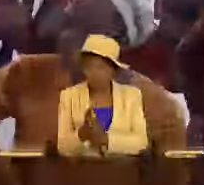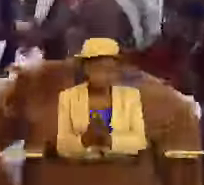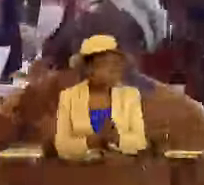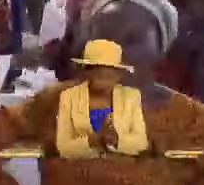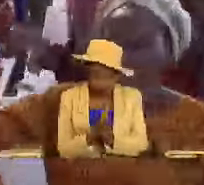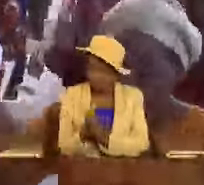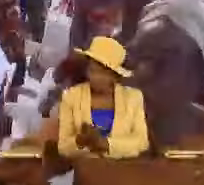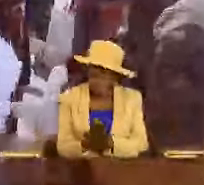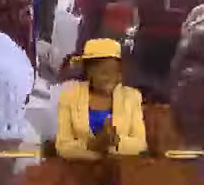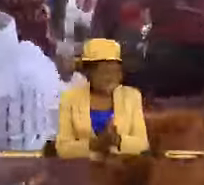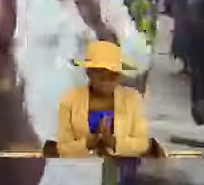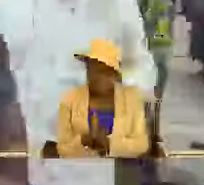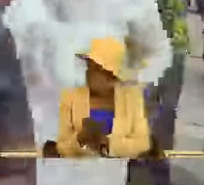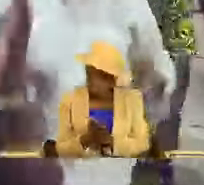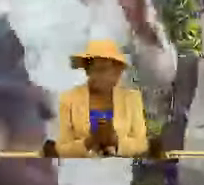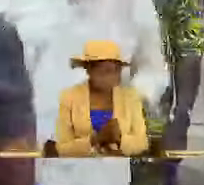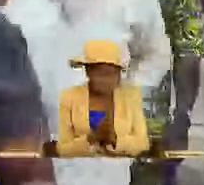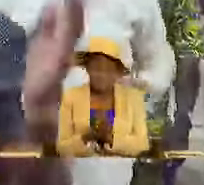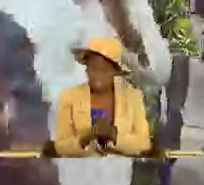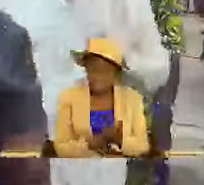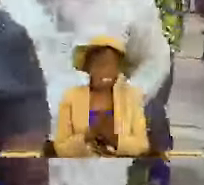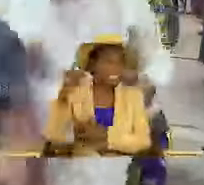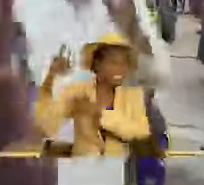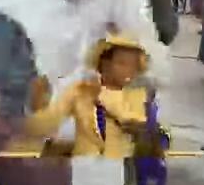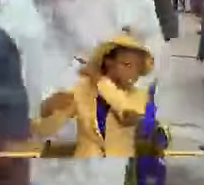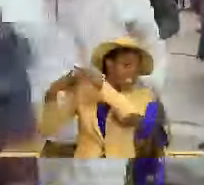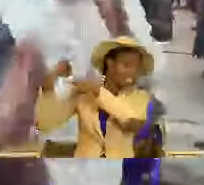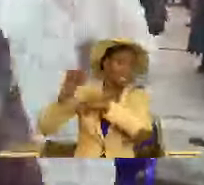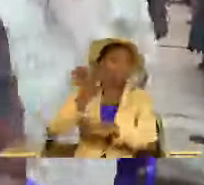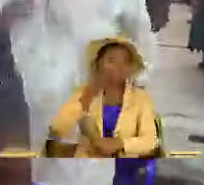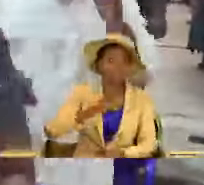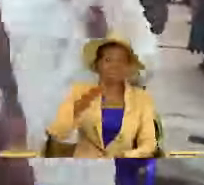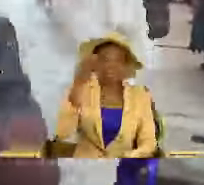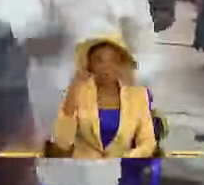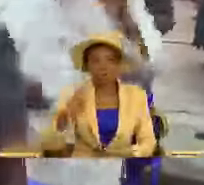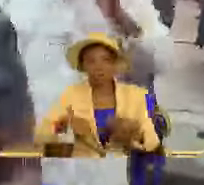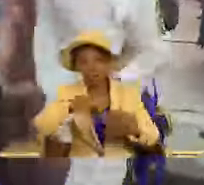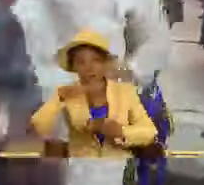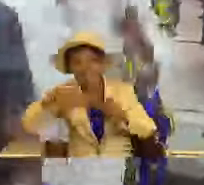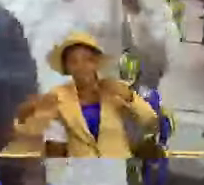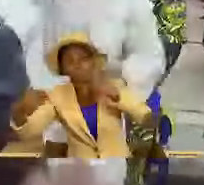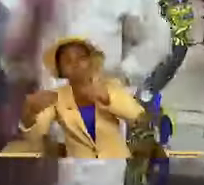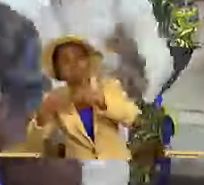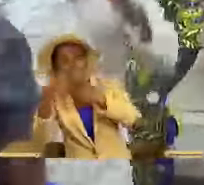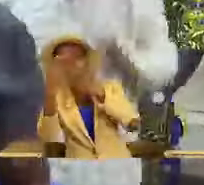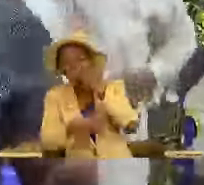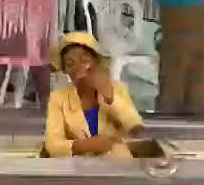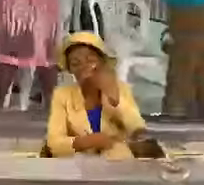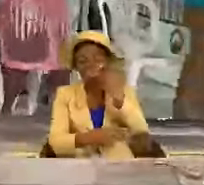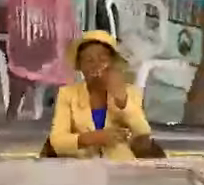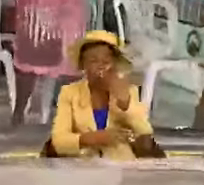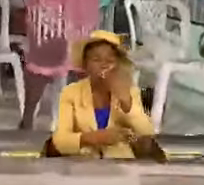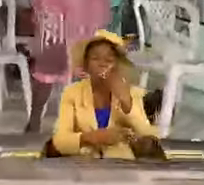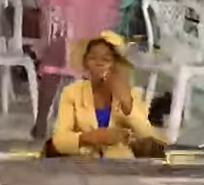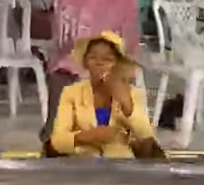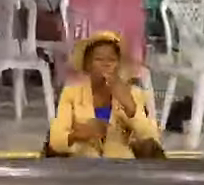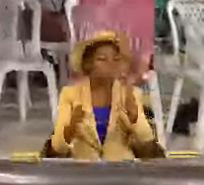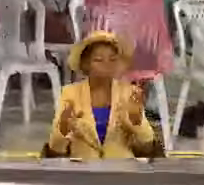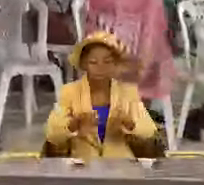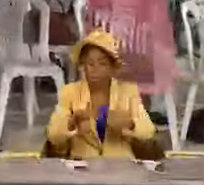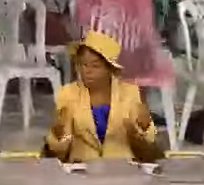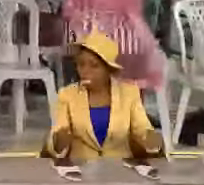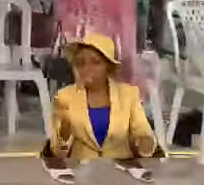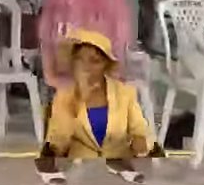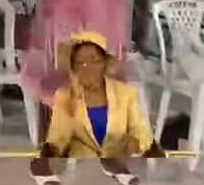generational Covenant of backwardness over my life and Destiny Pray